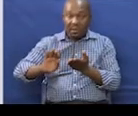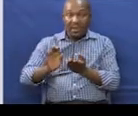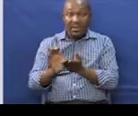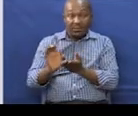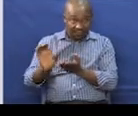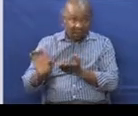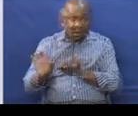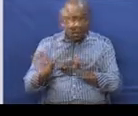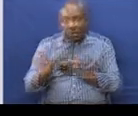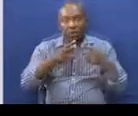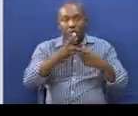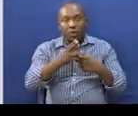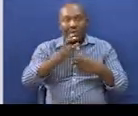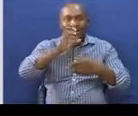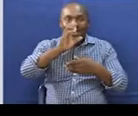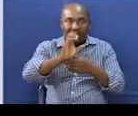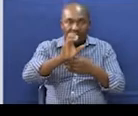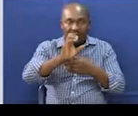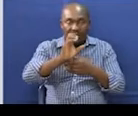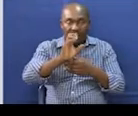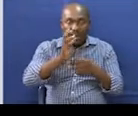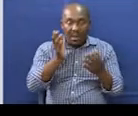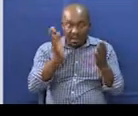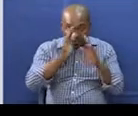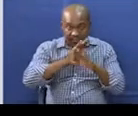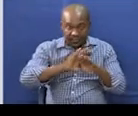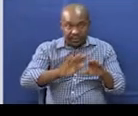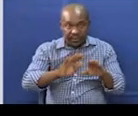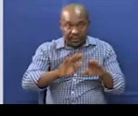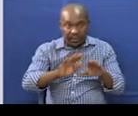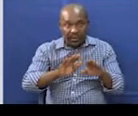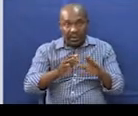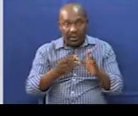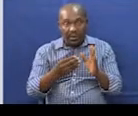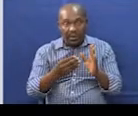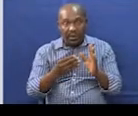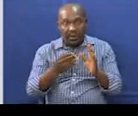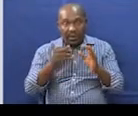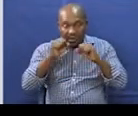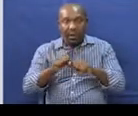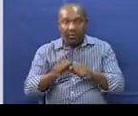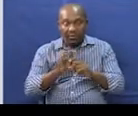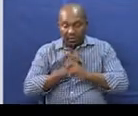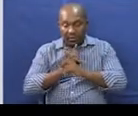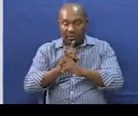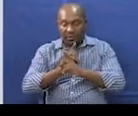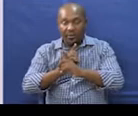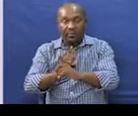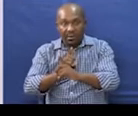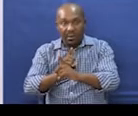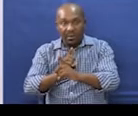sample, in your food test report, consider the apparatus used.